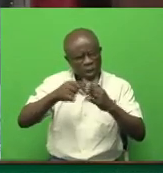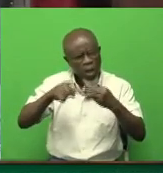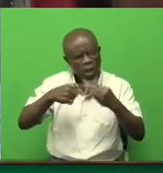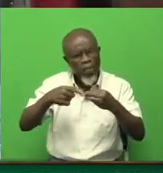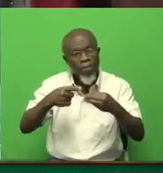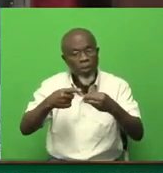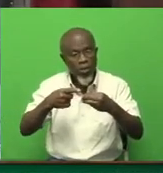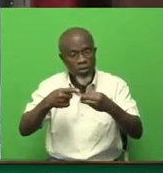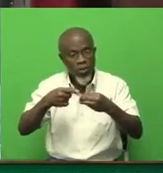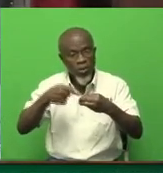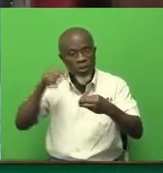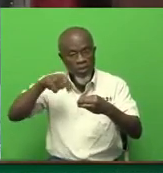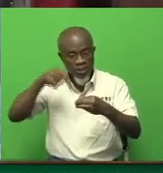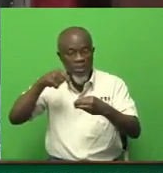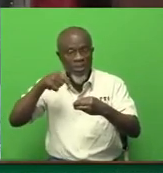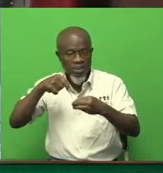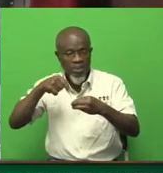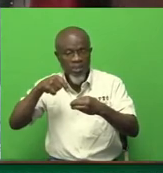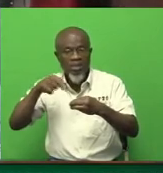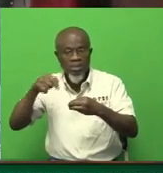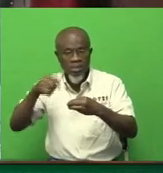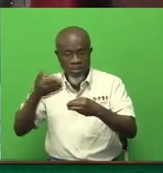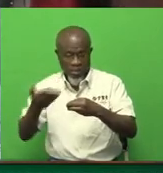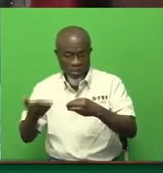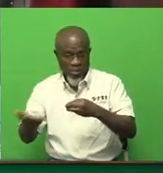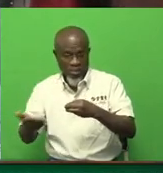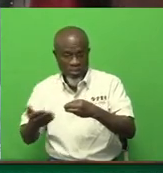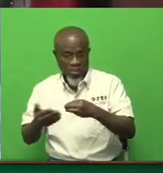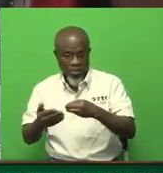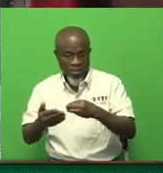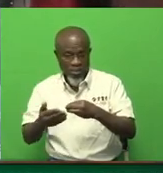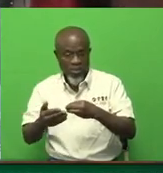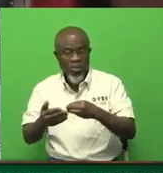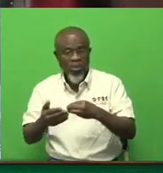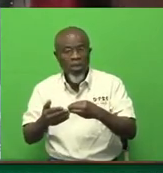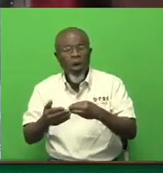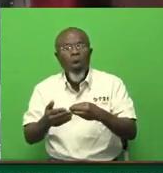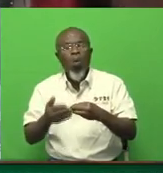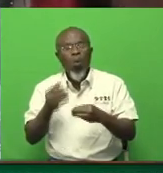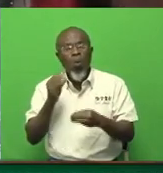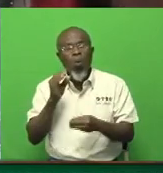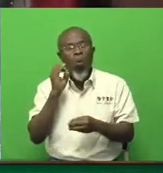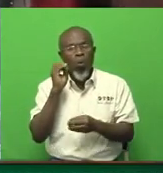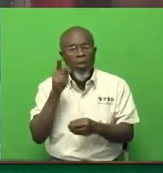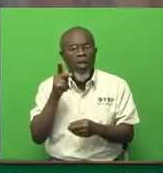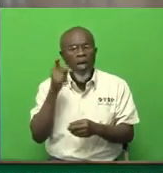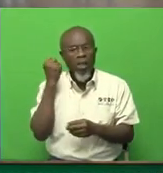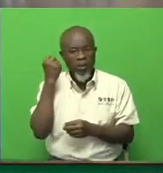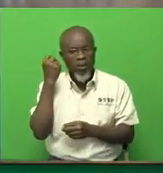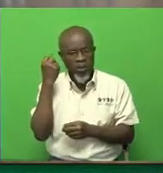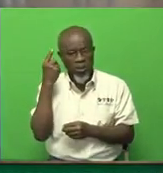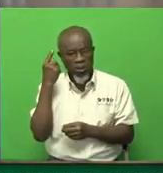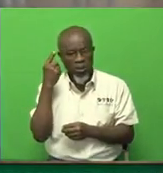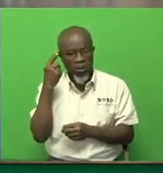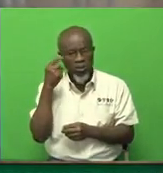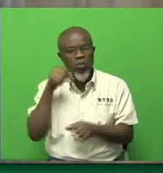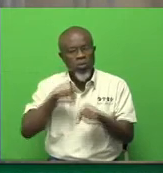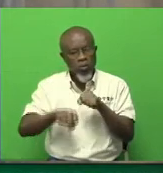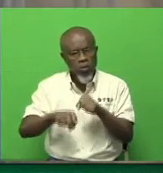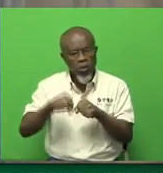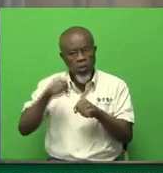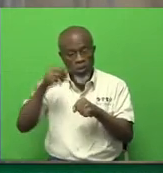this matter I am guided Madam speaker um so the minister